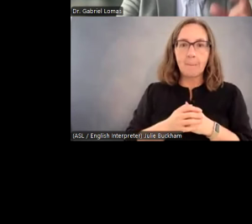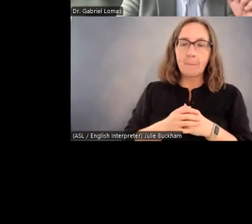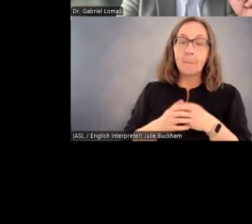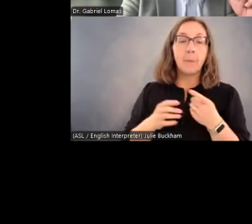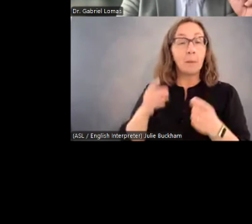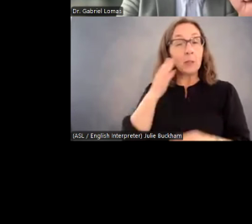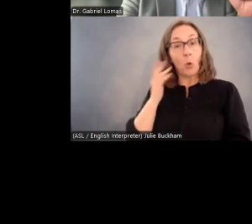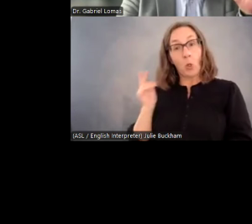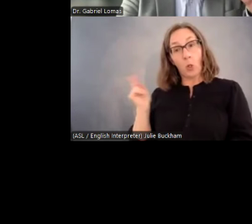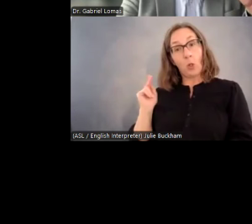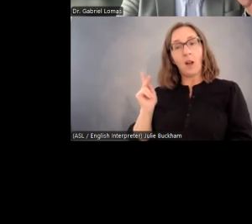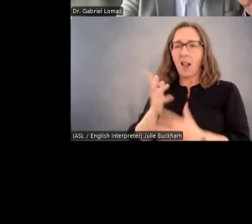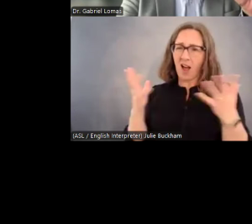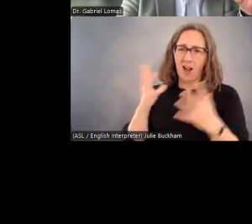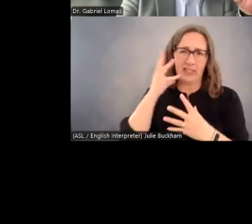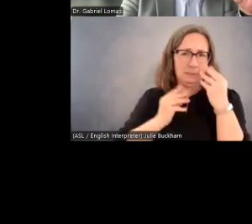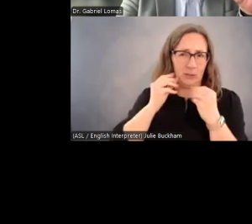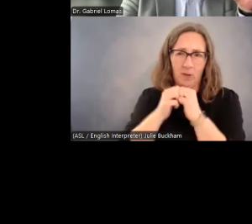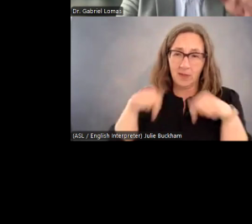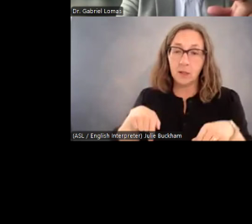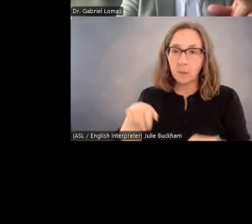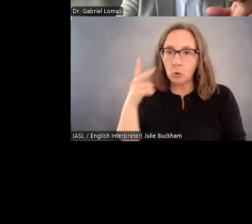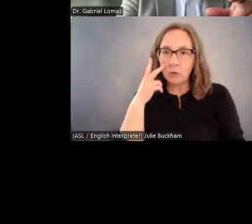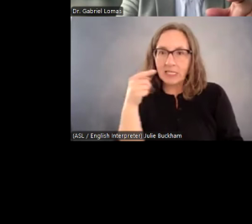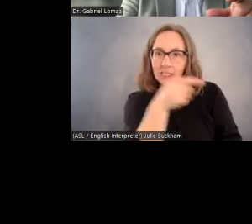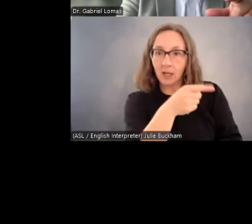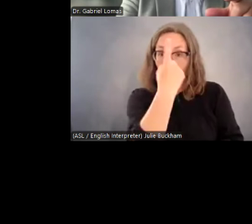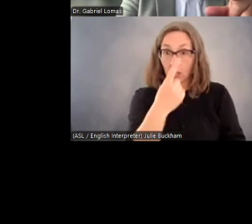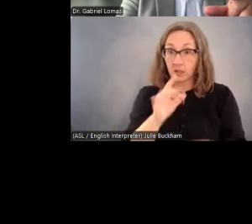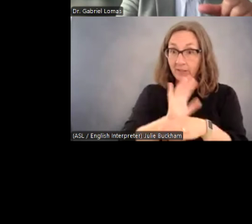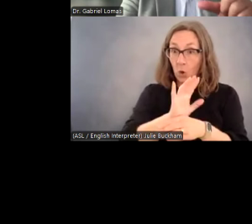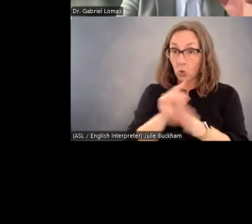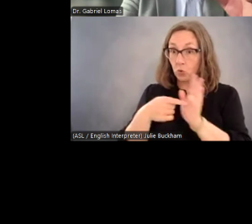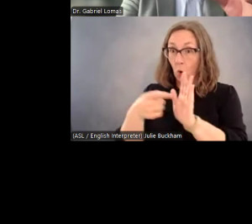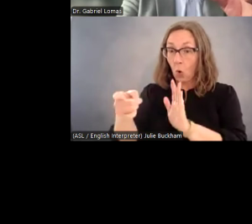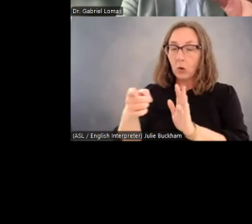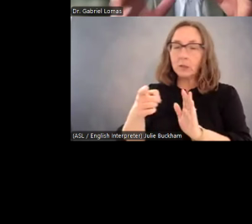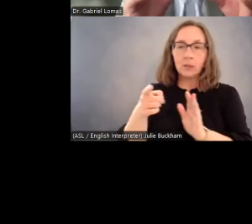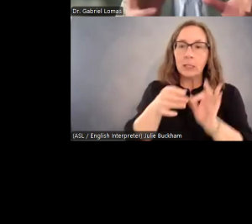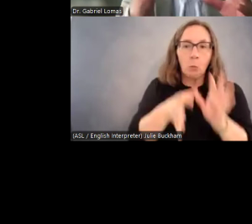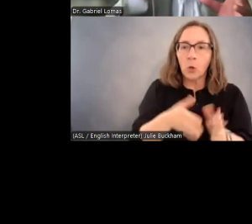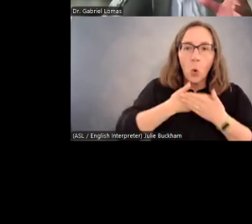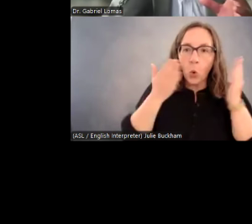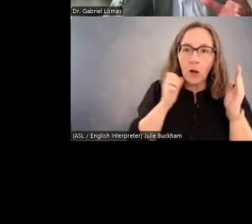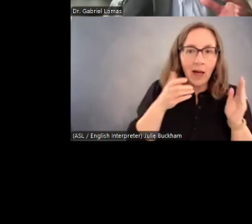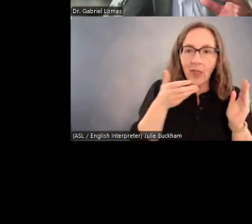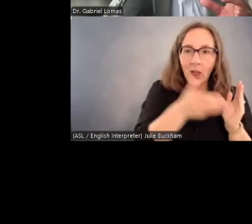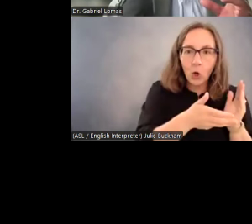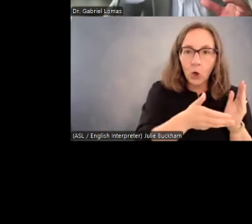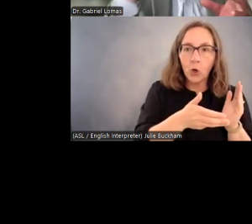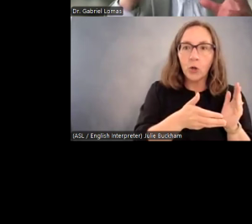see in that, the one that we showed you today, that there was not an interpreter there. But if there should be an interpreter when the